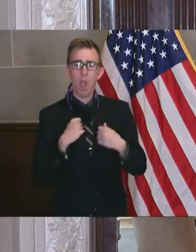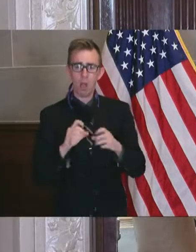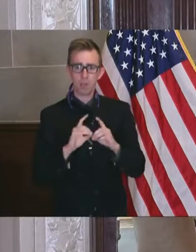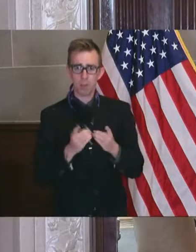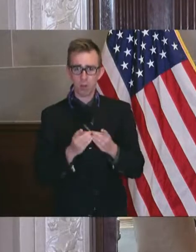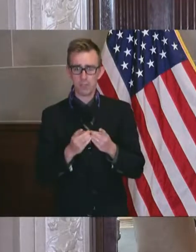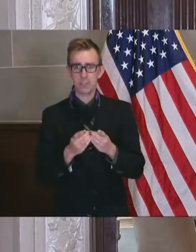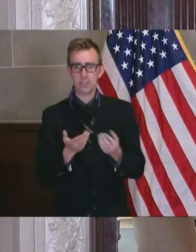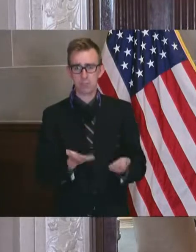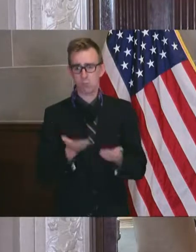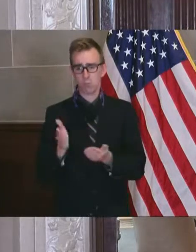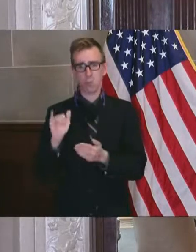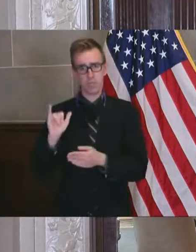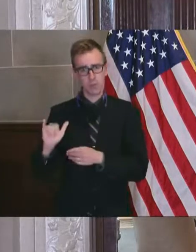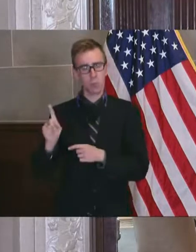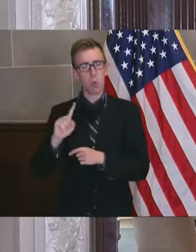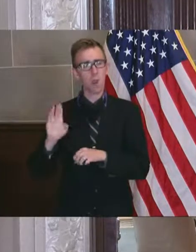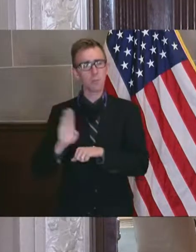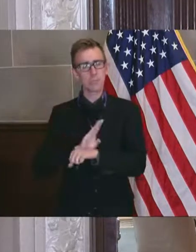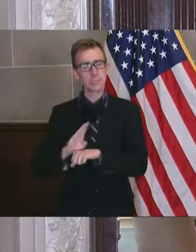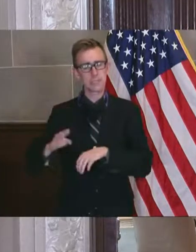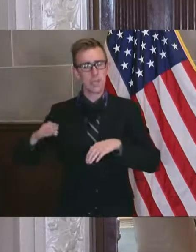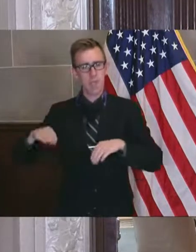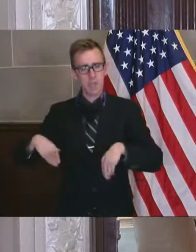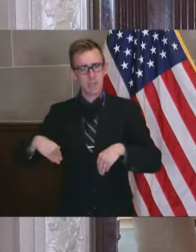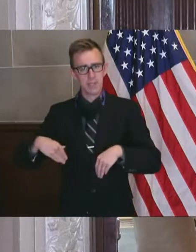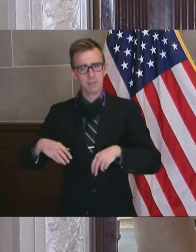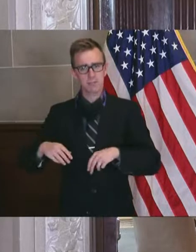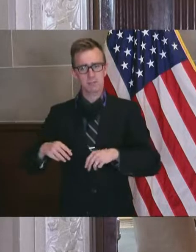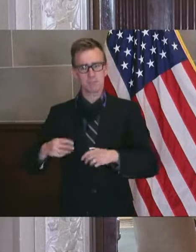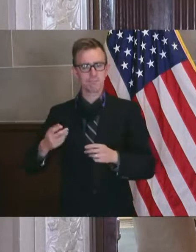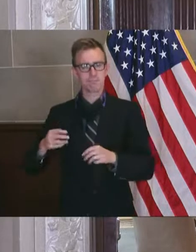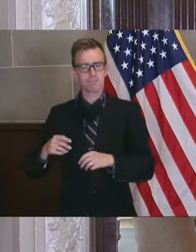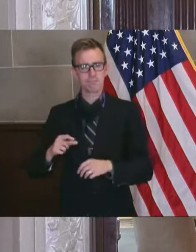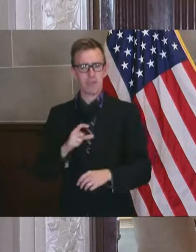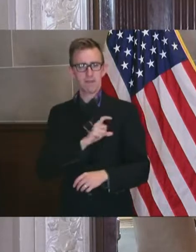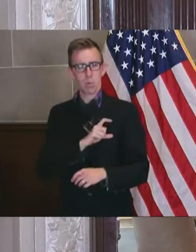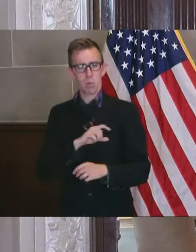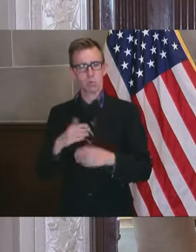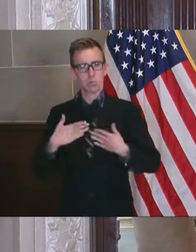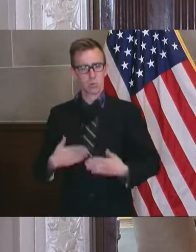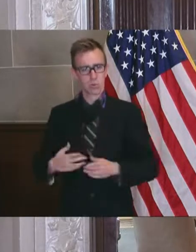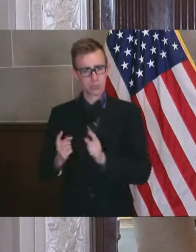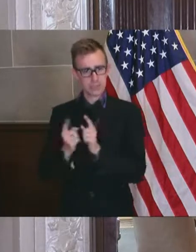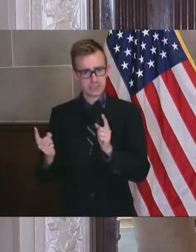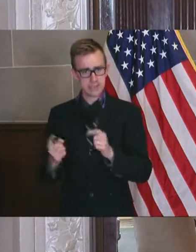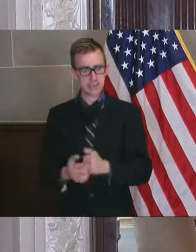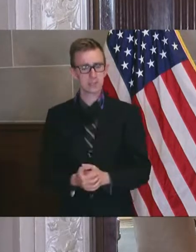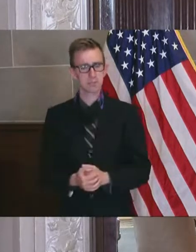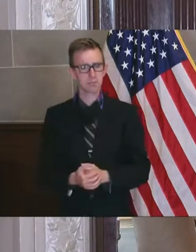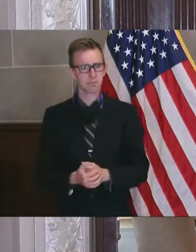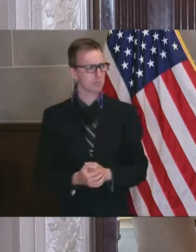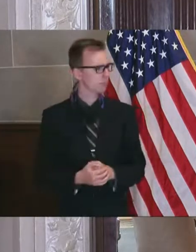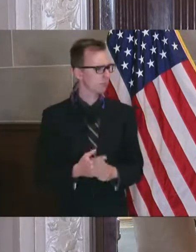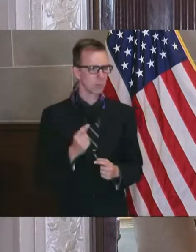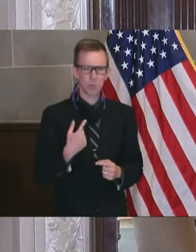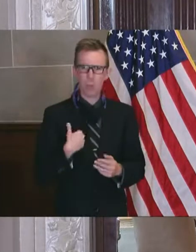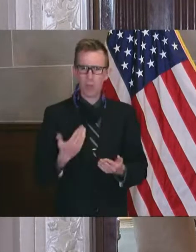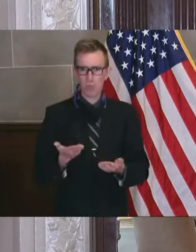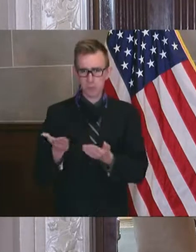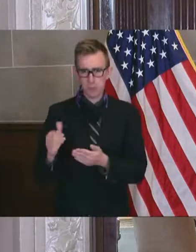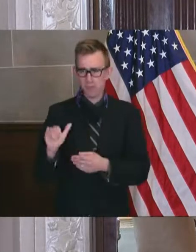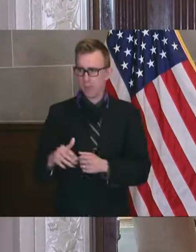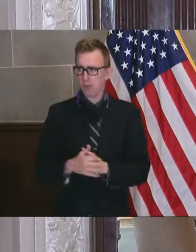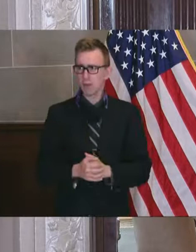those cases where businesses haven't enforced social distancing? Do I recommend